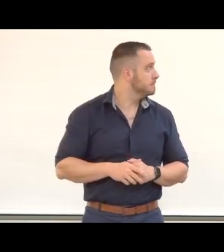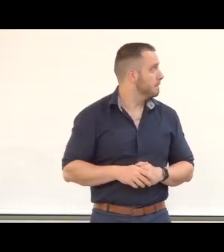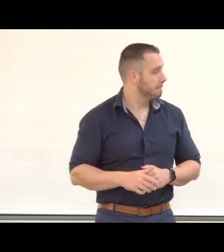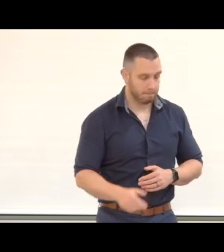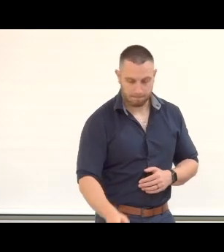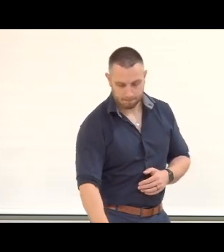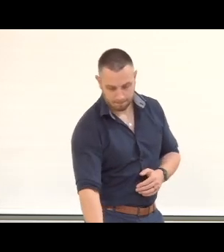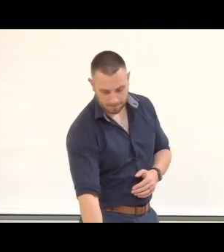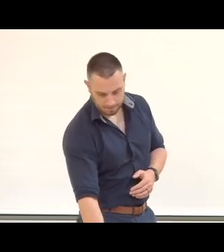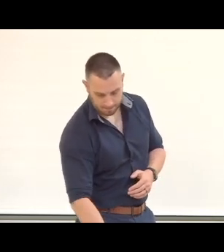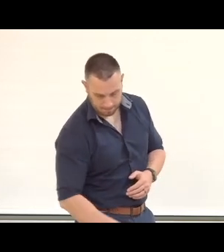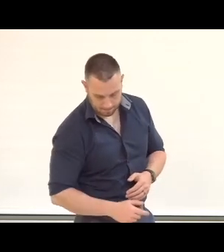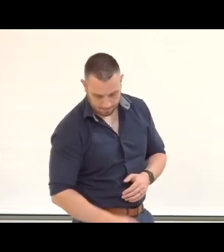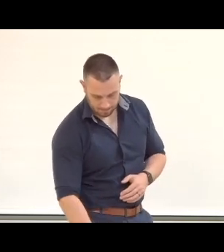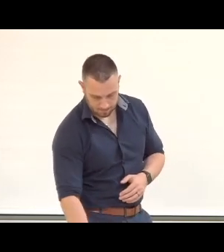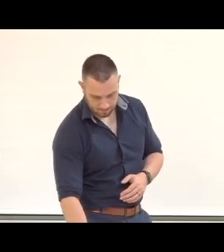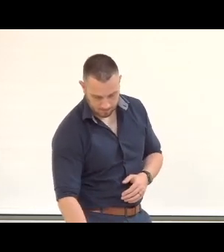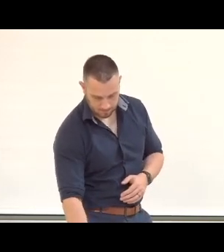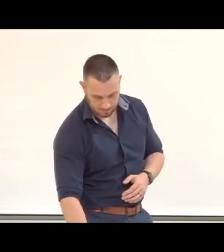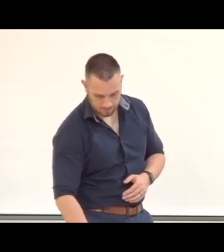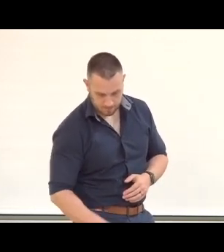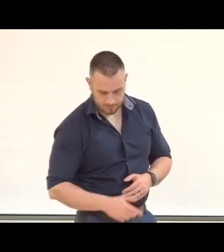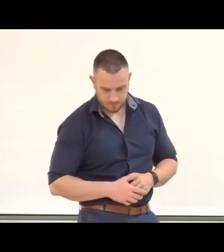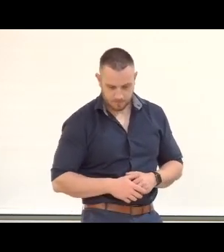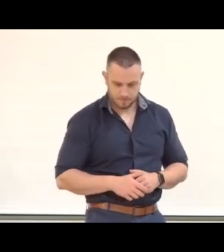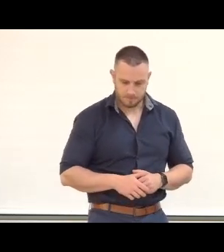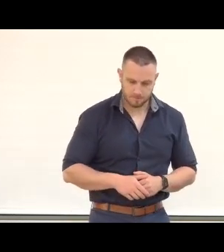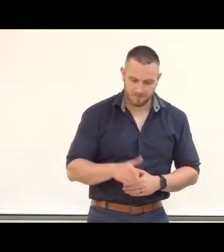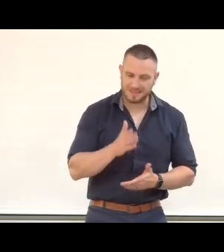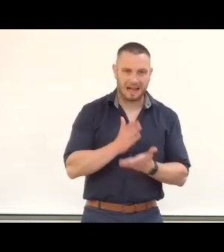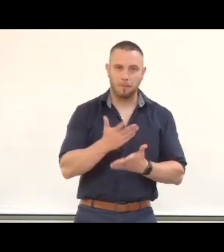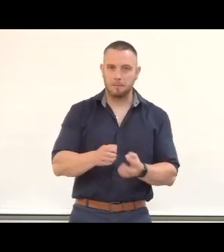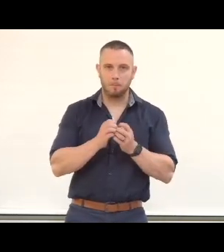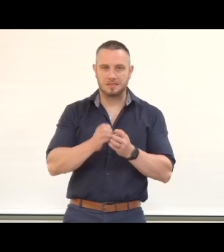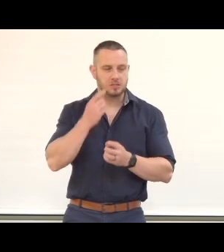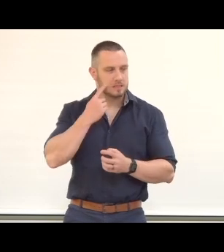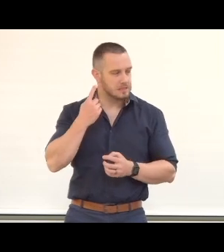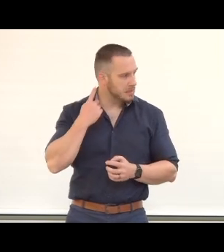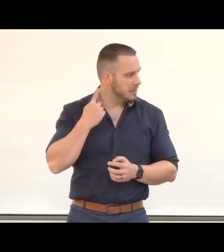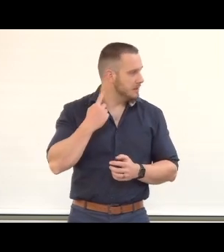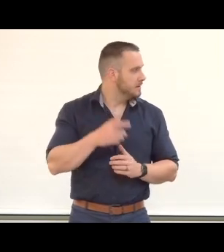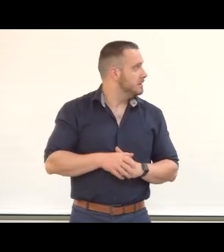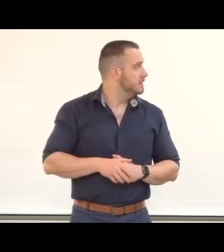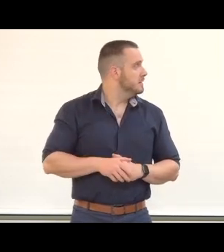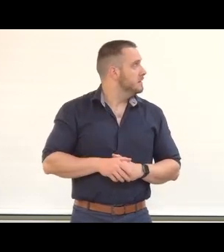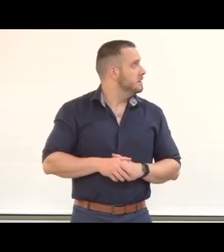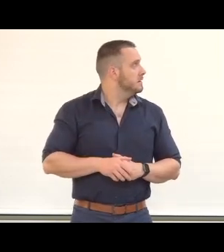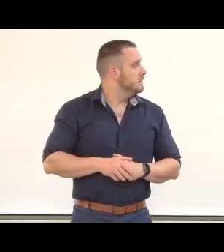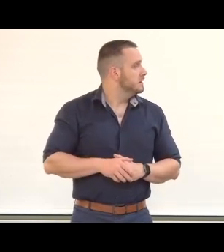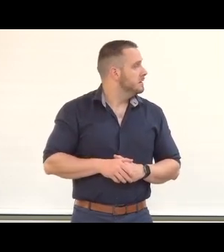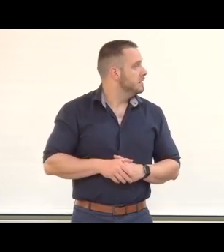data. Yeah, this is what actually already was mentioned yesterday from TARM,